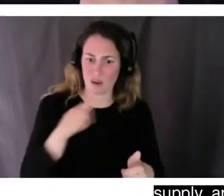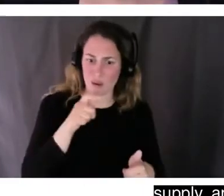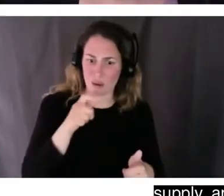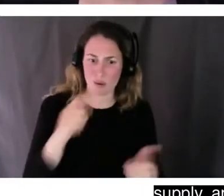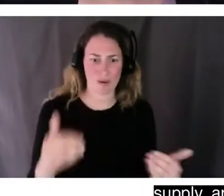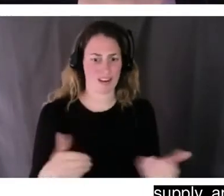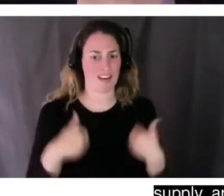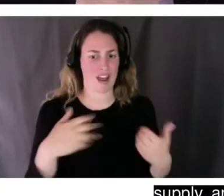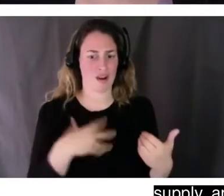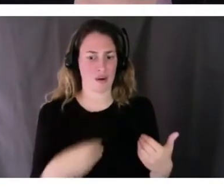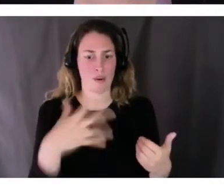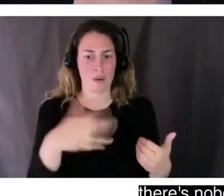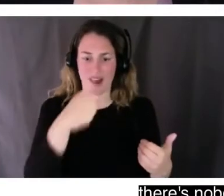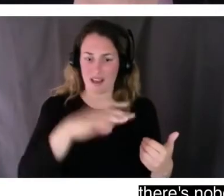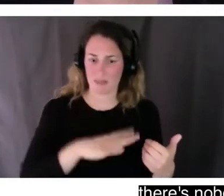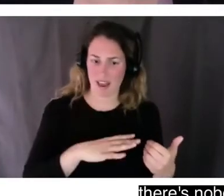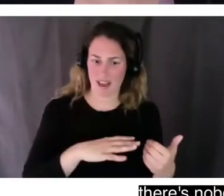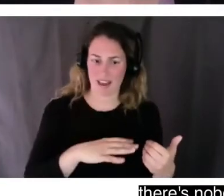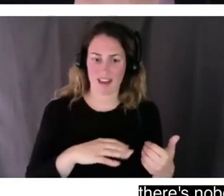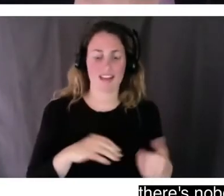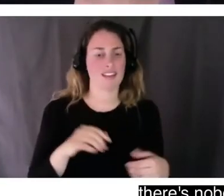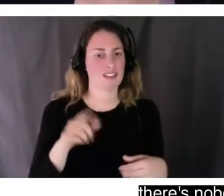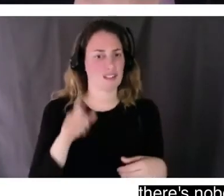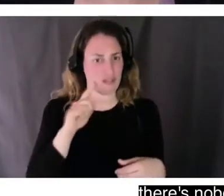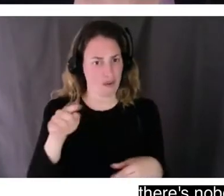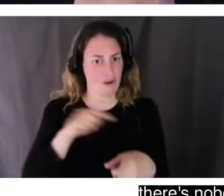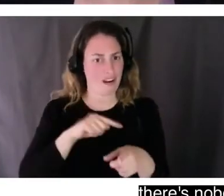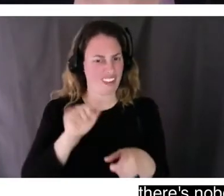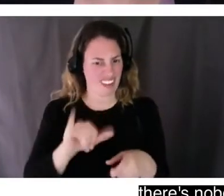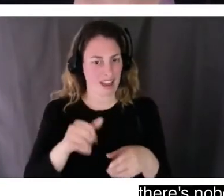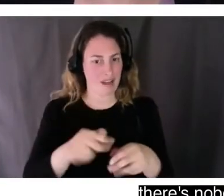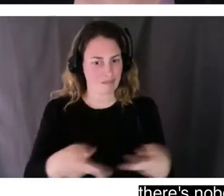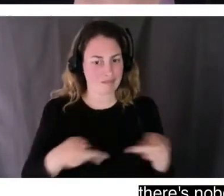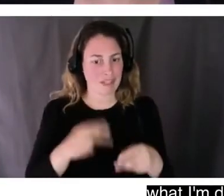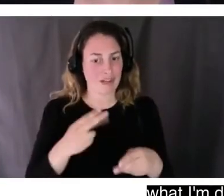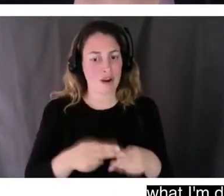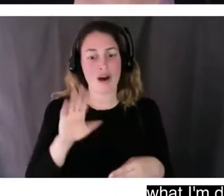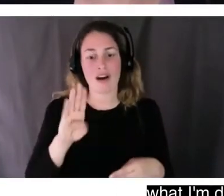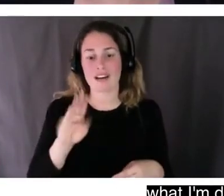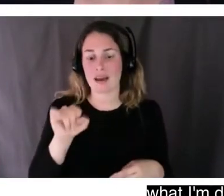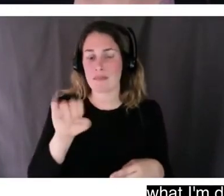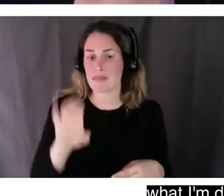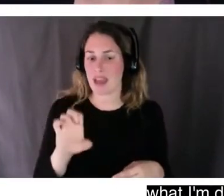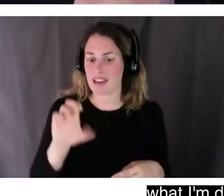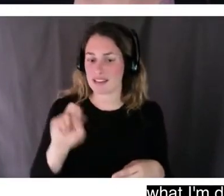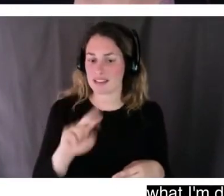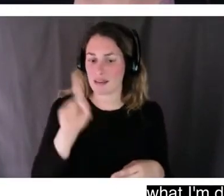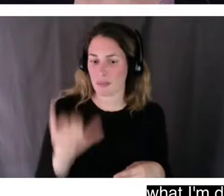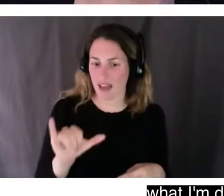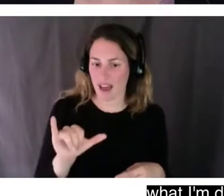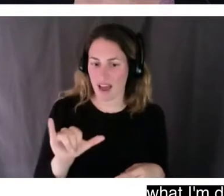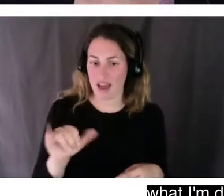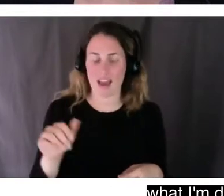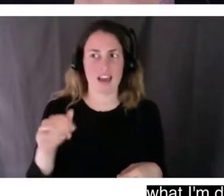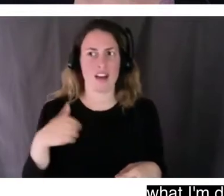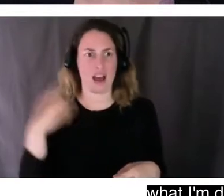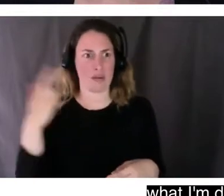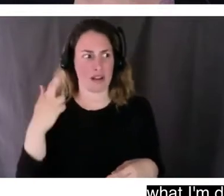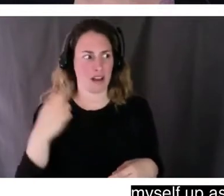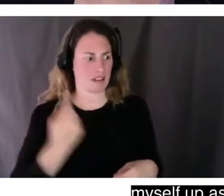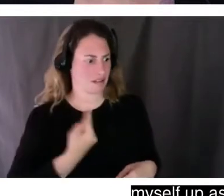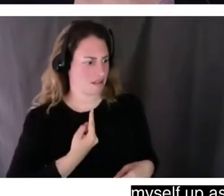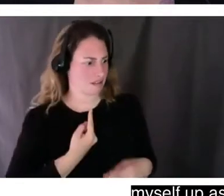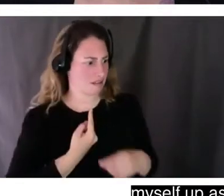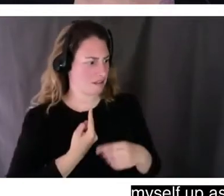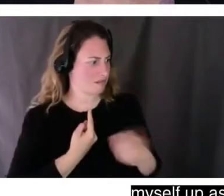was a realization that there's nobody else out there like me doing what I'm doing. And, you know, I've got to